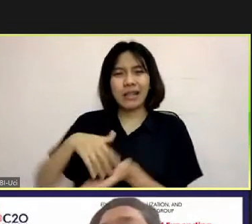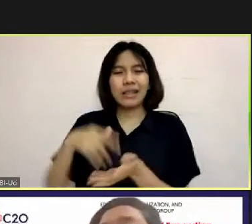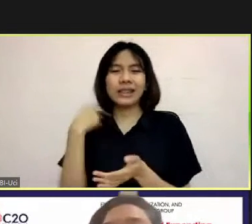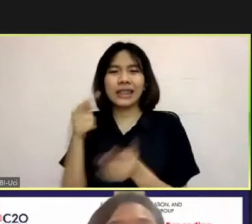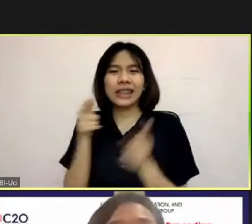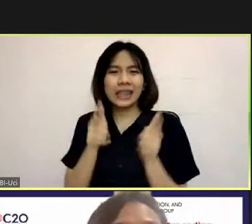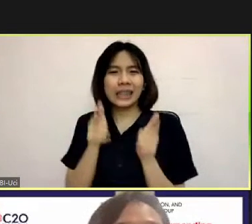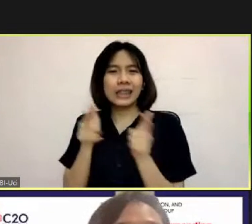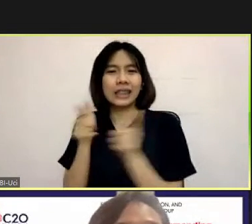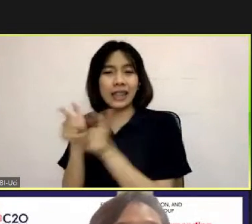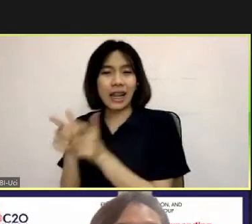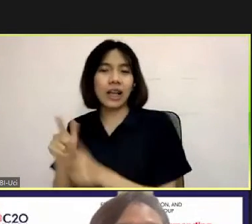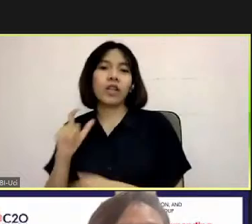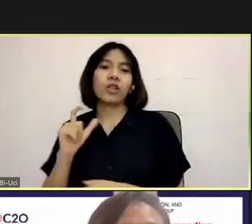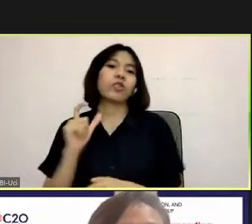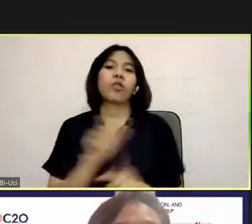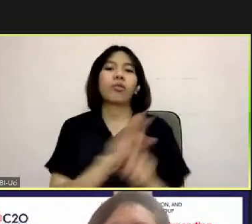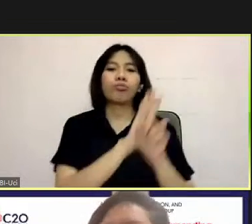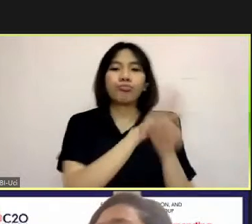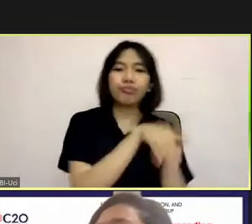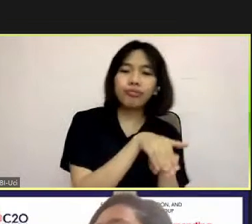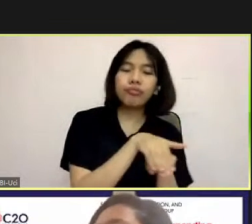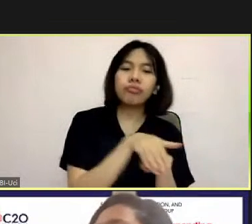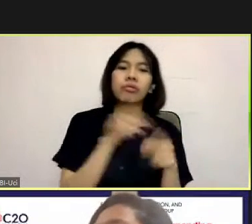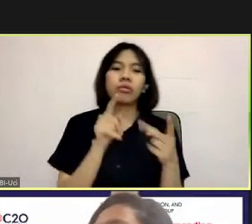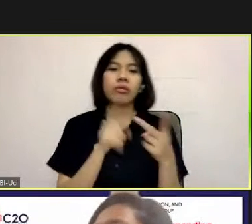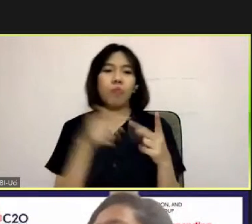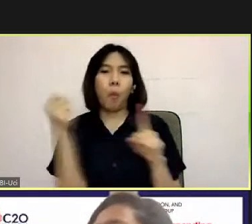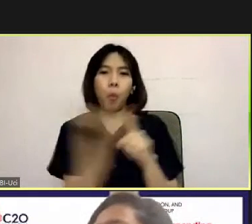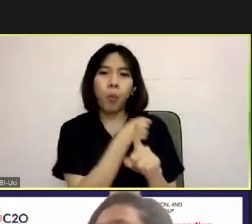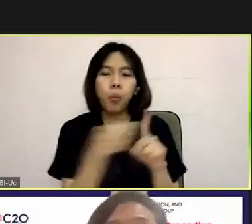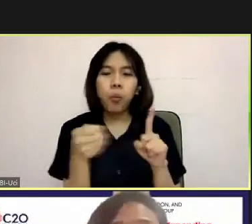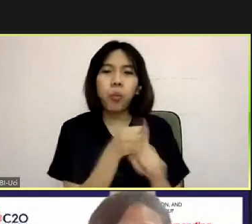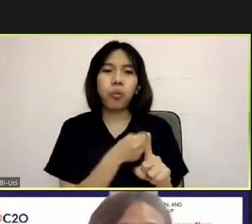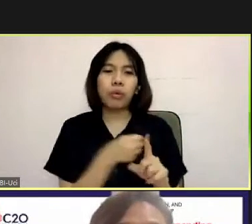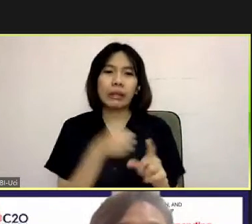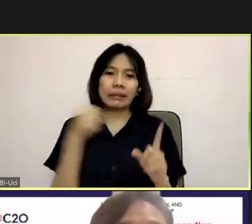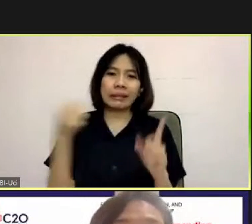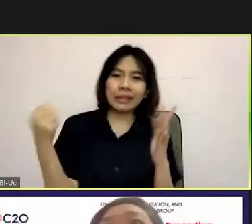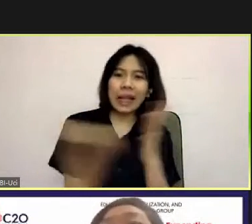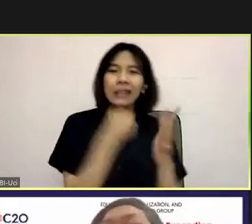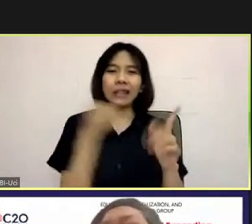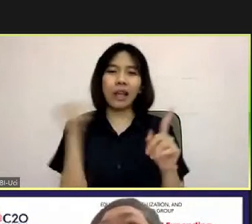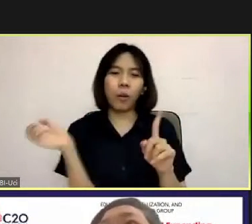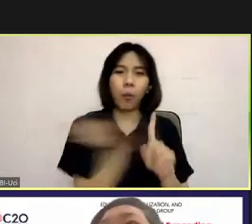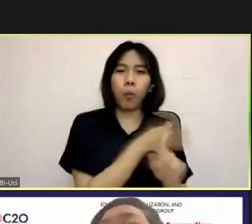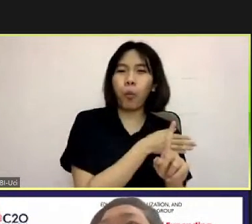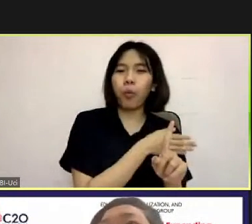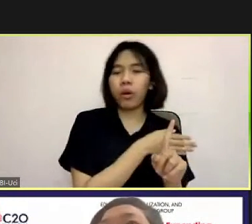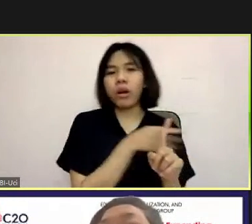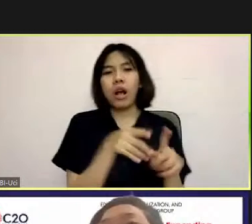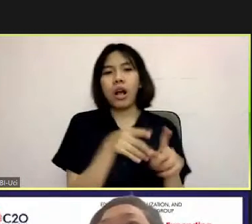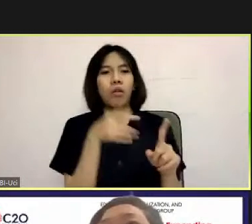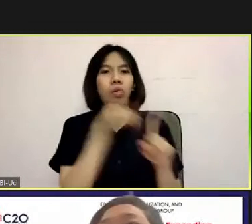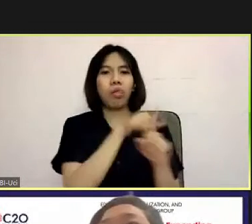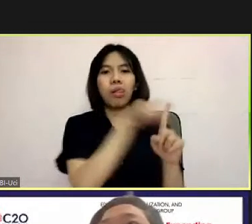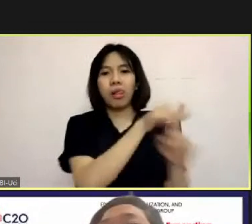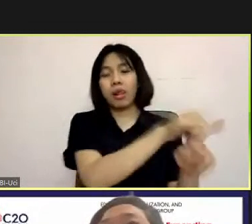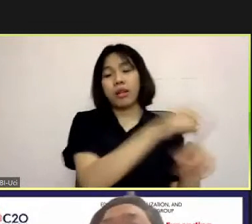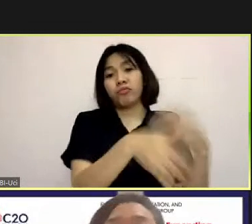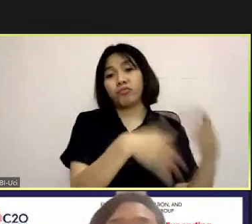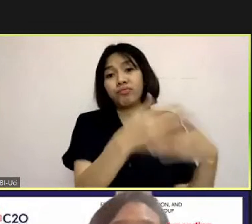they are getting the attacks, whether the intimidation, harassment, or even they get the